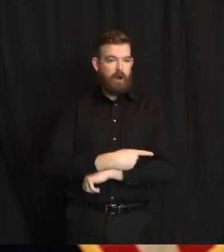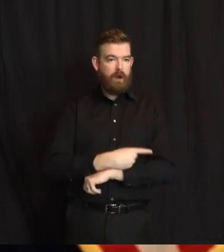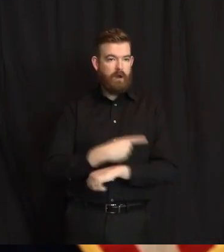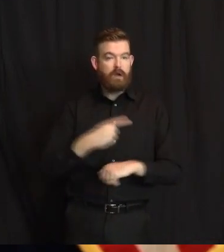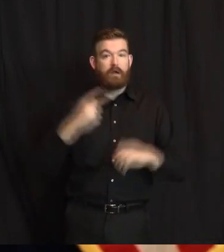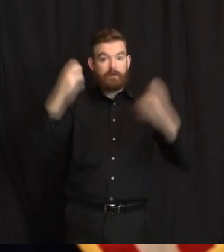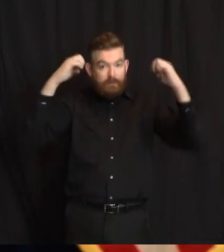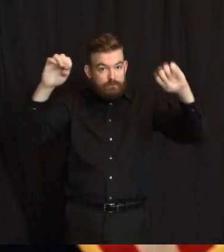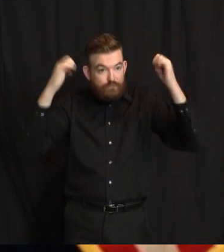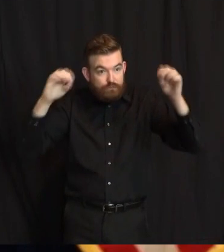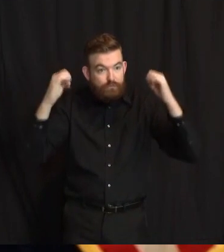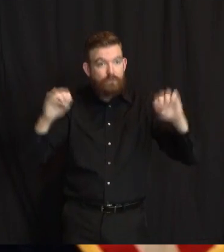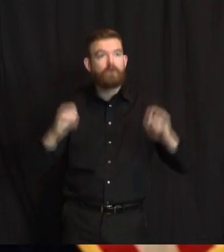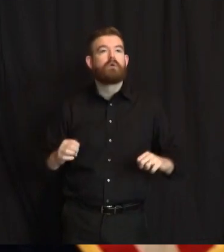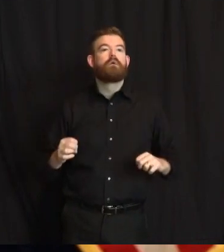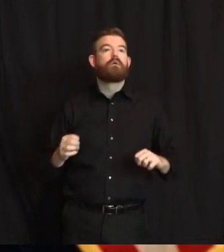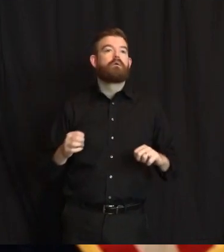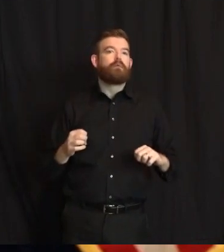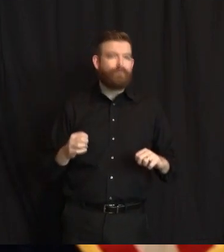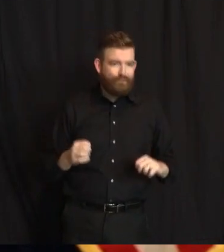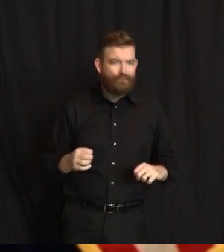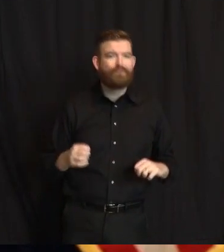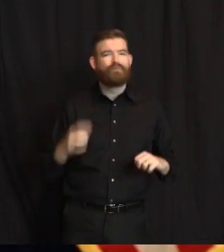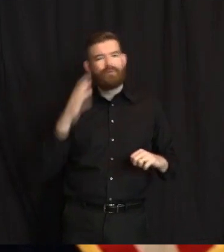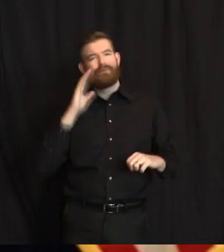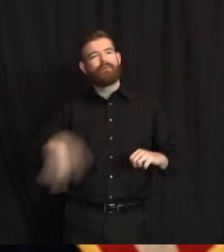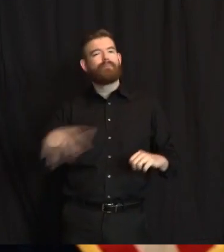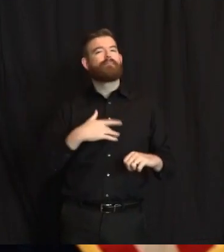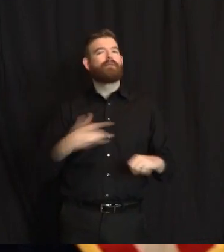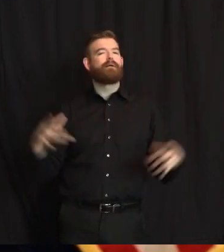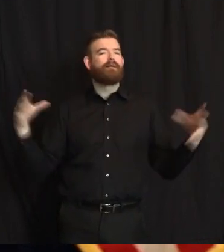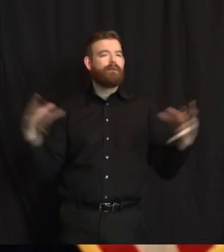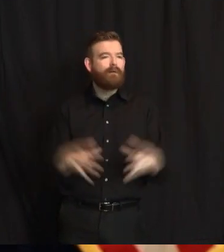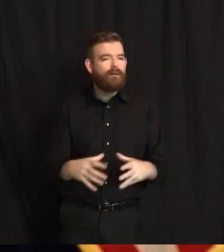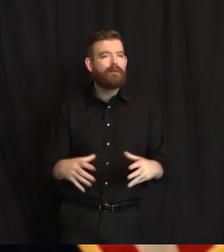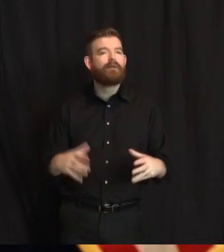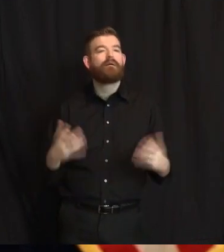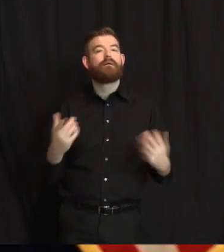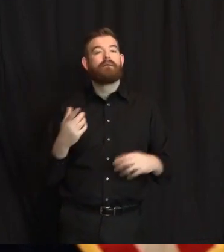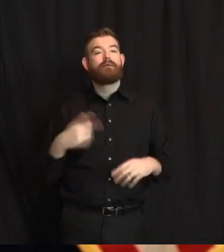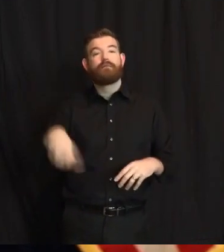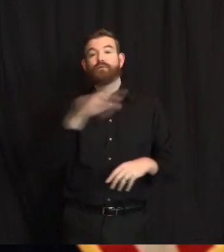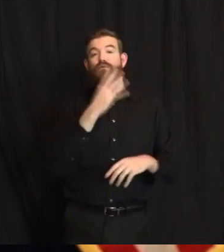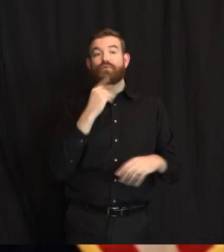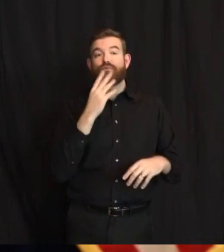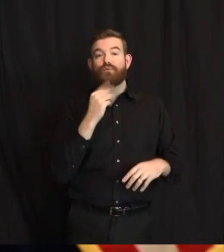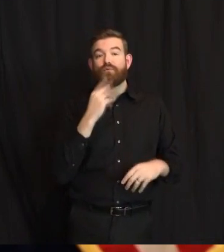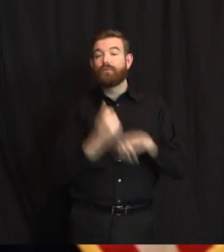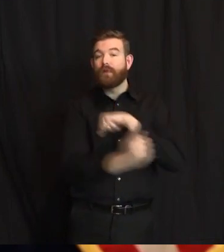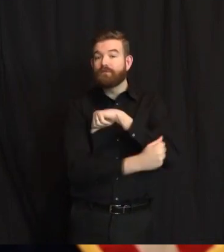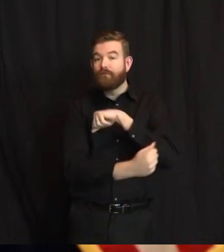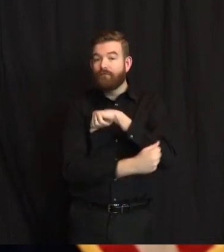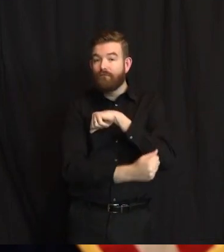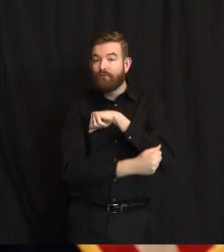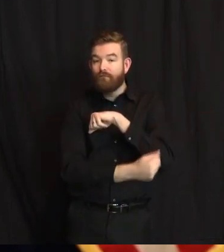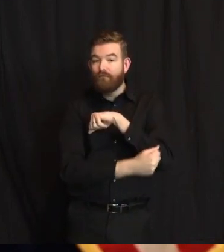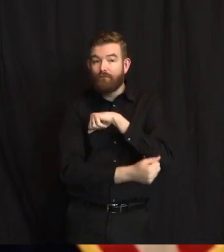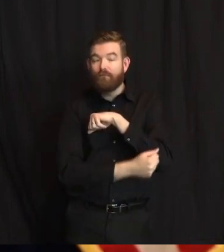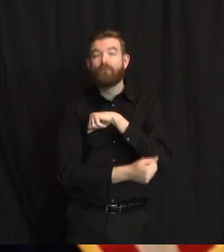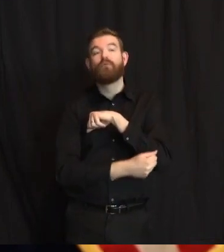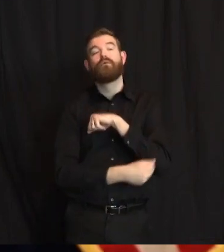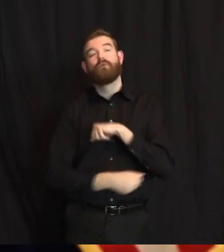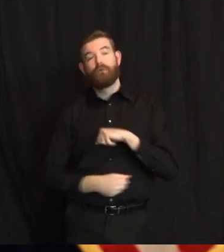resurrection. For those who are celebrating Passover, and for those just living your lives, please